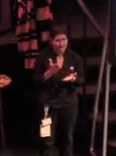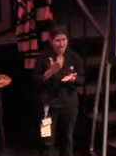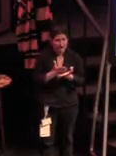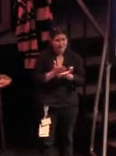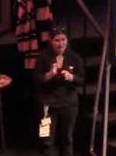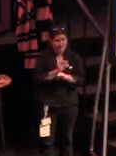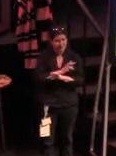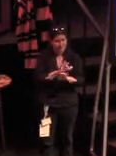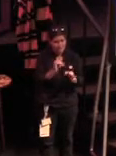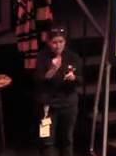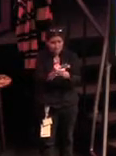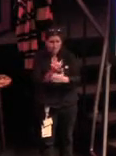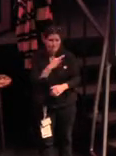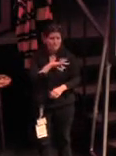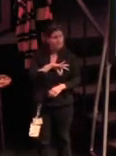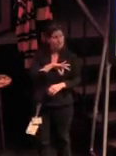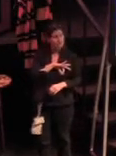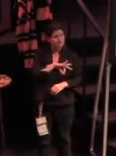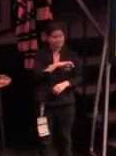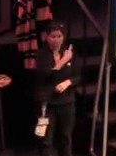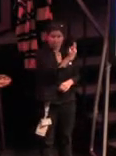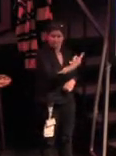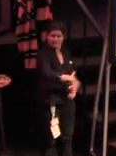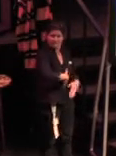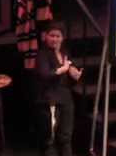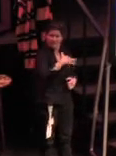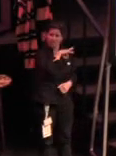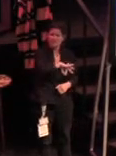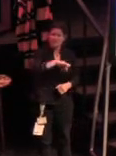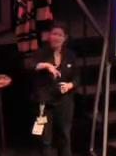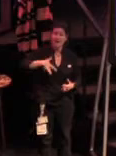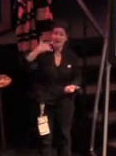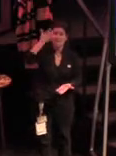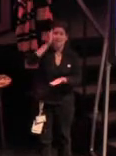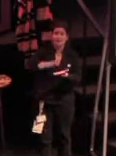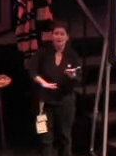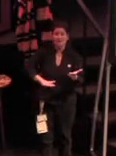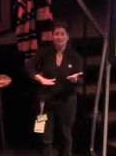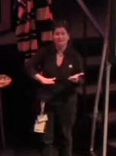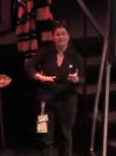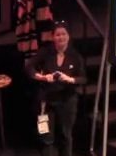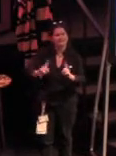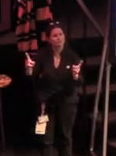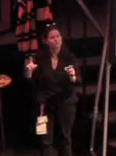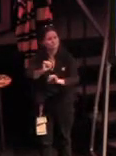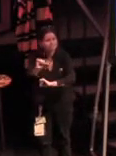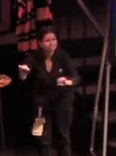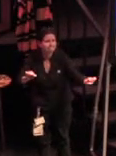having privilege. I feel really privileged because of my life experiences. It's a different type of privilege, but I do feel privileged.